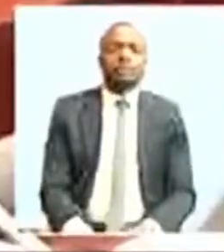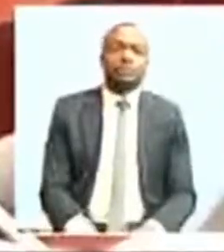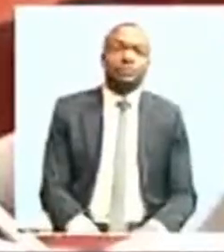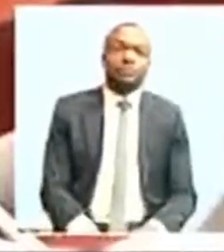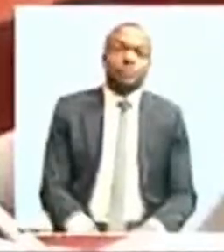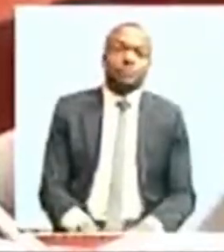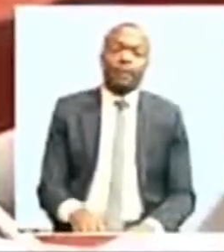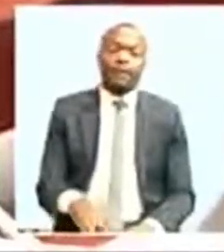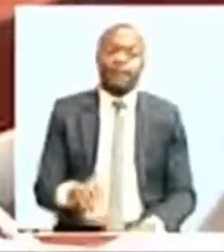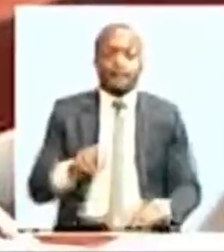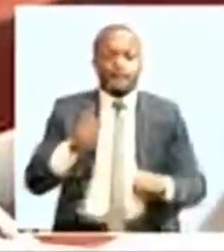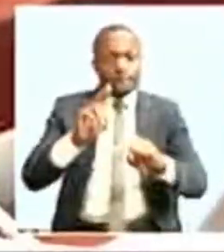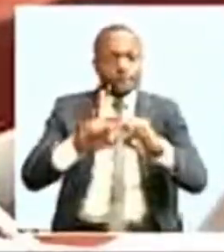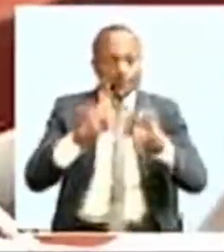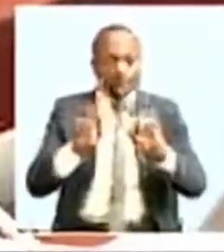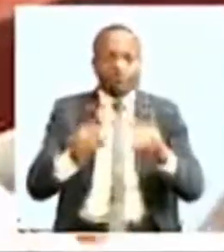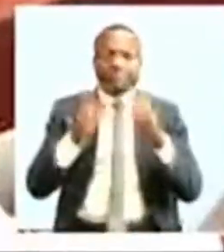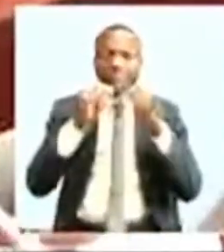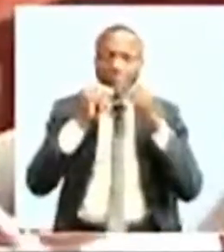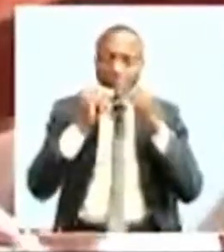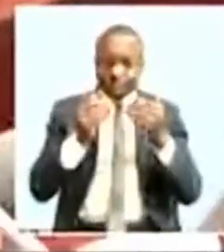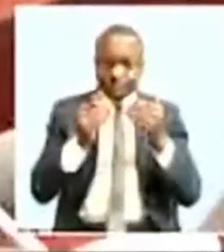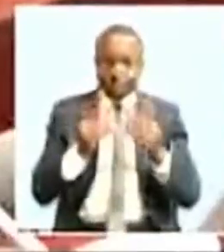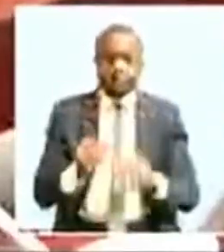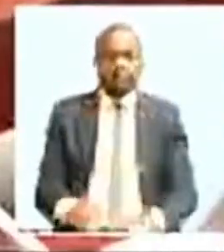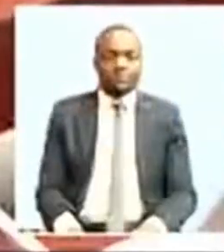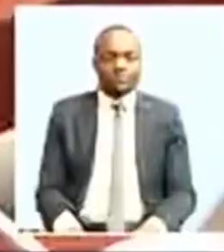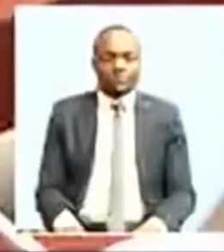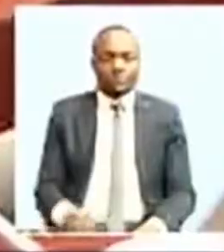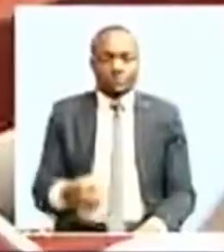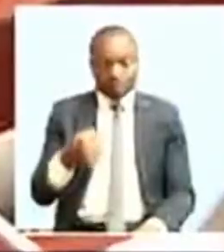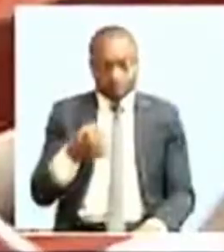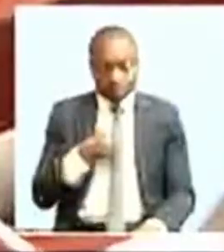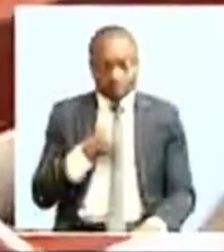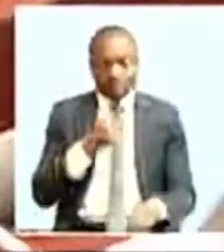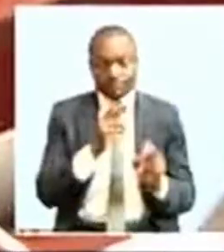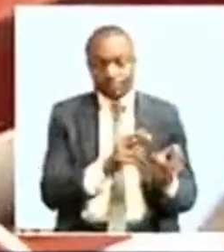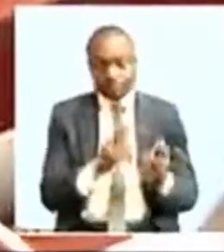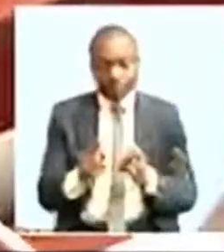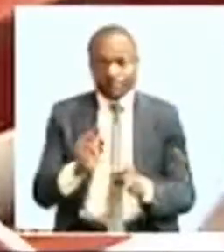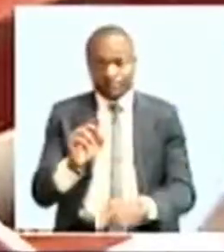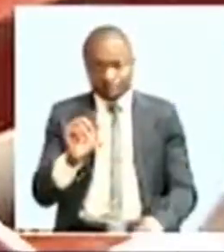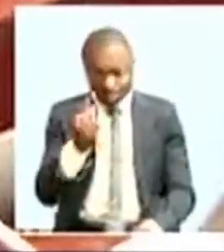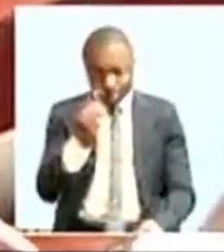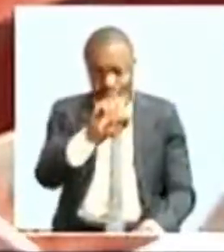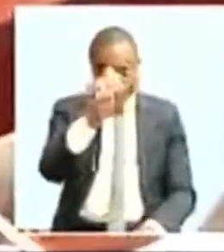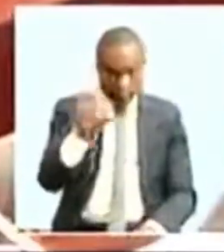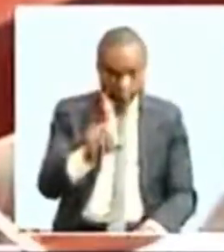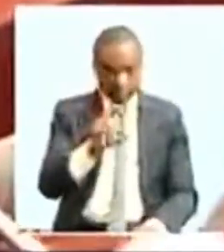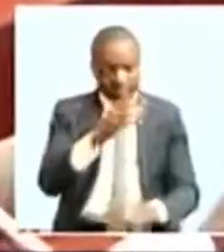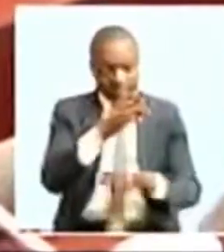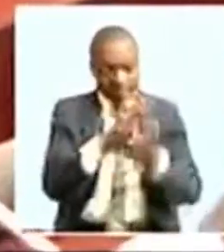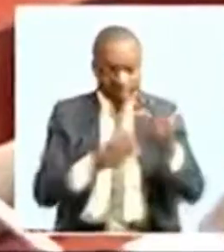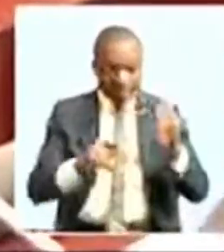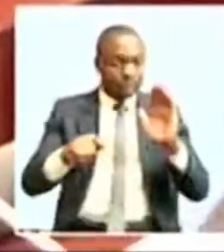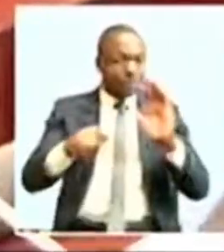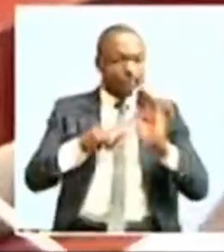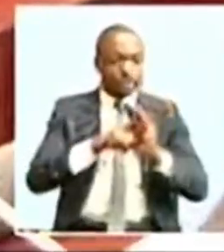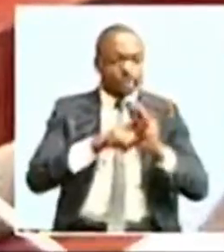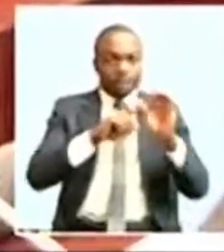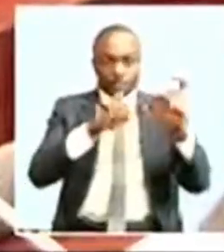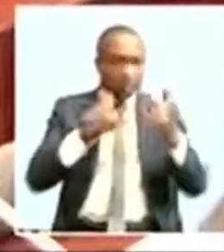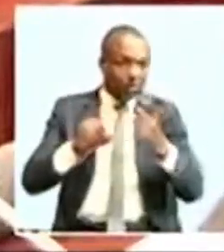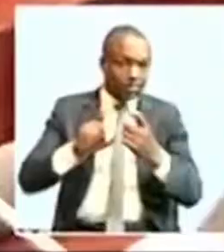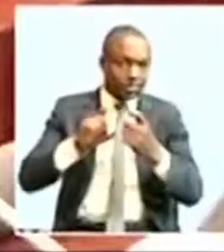Thank you very much, Chair. I'll begin with the first question that looked at some of the negative impacts with regards to us not